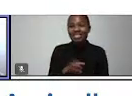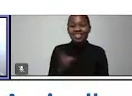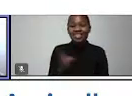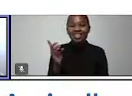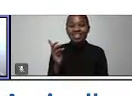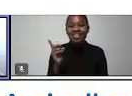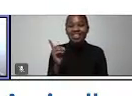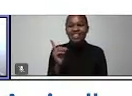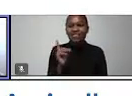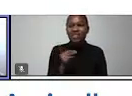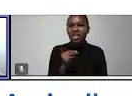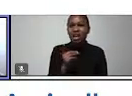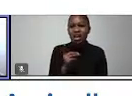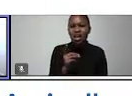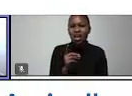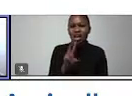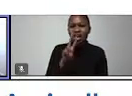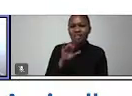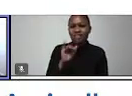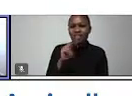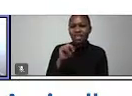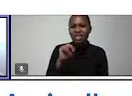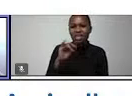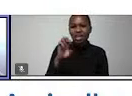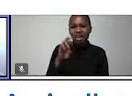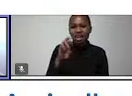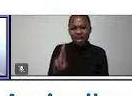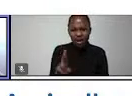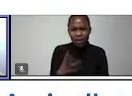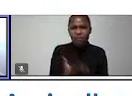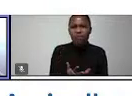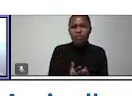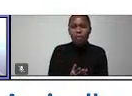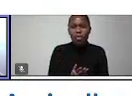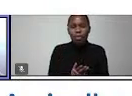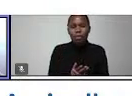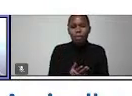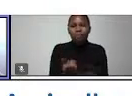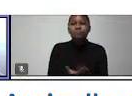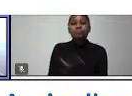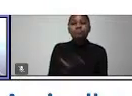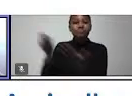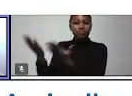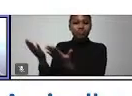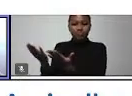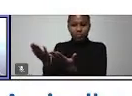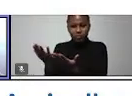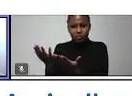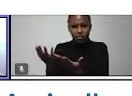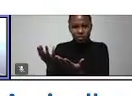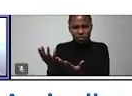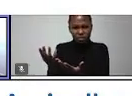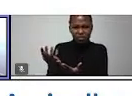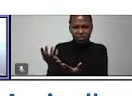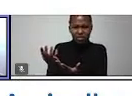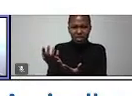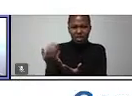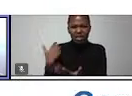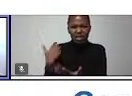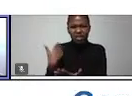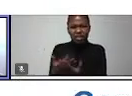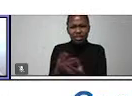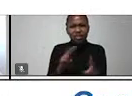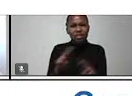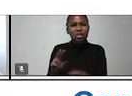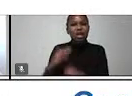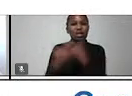from the US, and that's actually trade, you know, in as much as you can export, but there are some imports that you will actually require as a